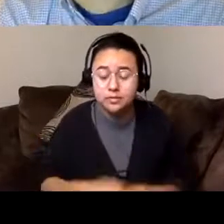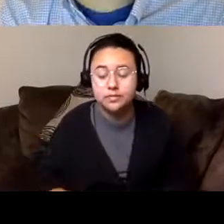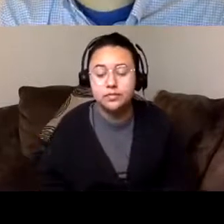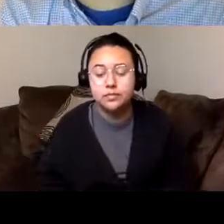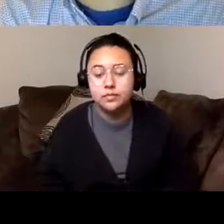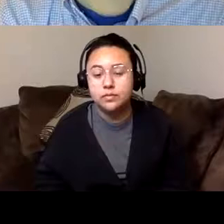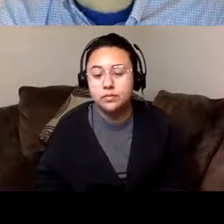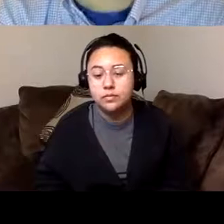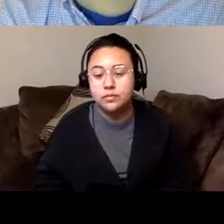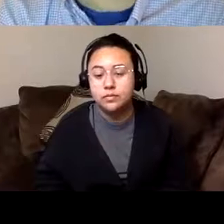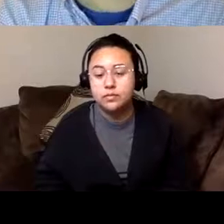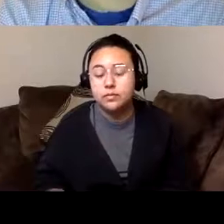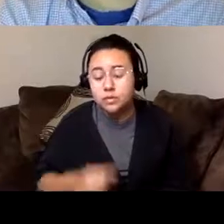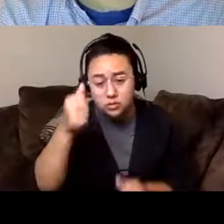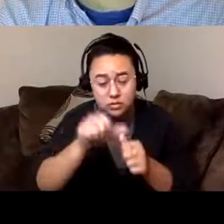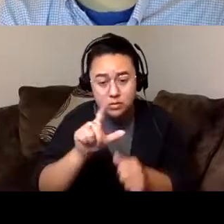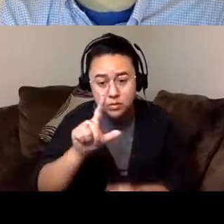2019, do people remember